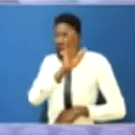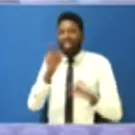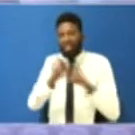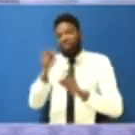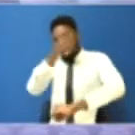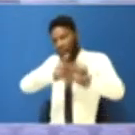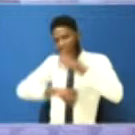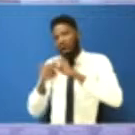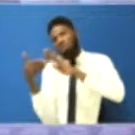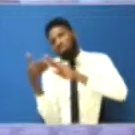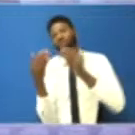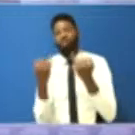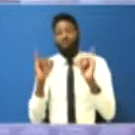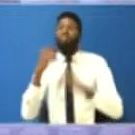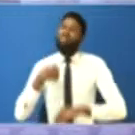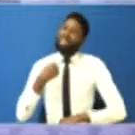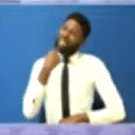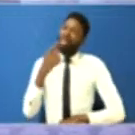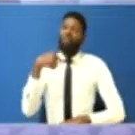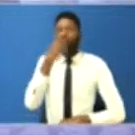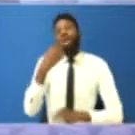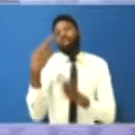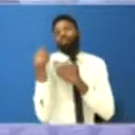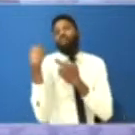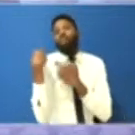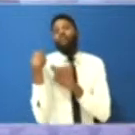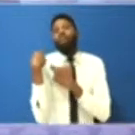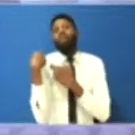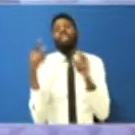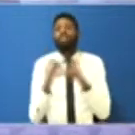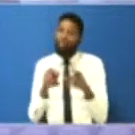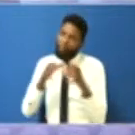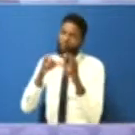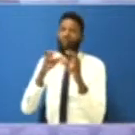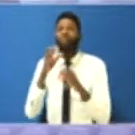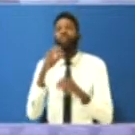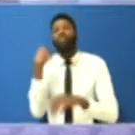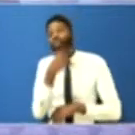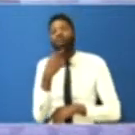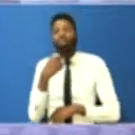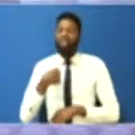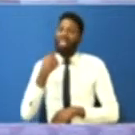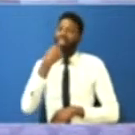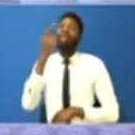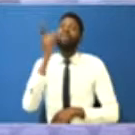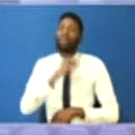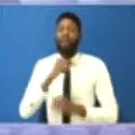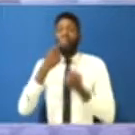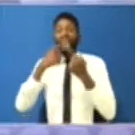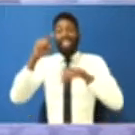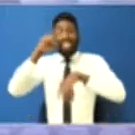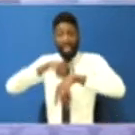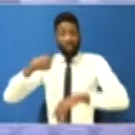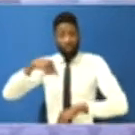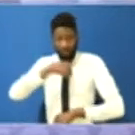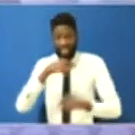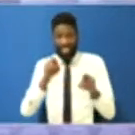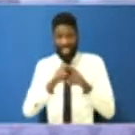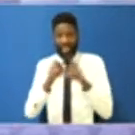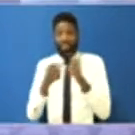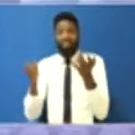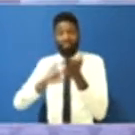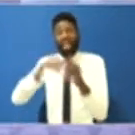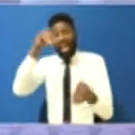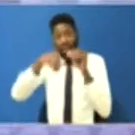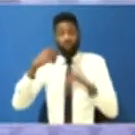you know previously um who has been driving this and how it's been driven i think by the time we're going for the election we'll make sure that